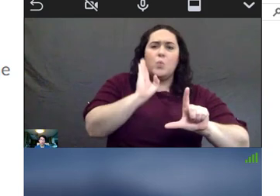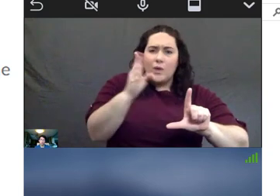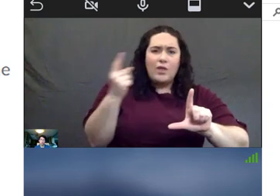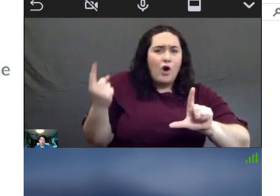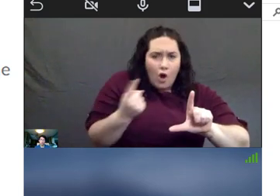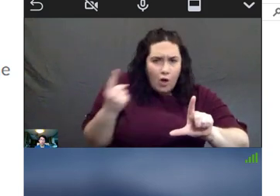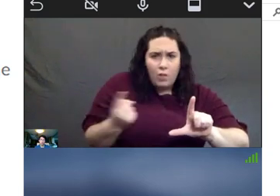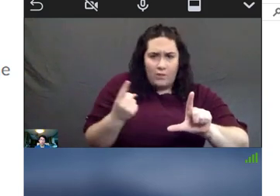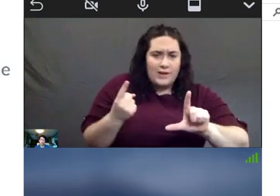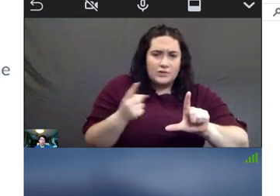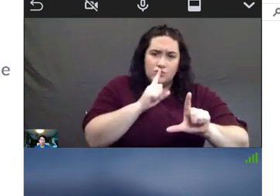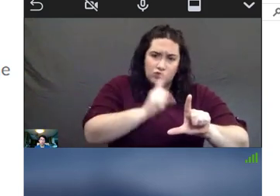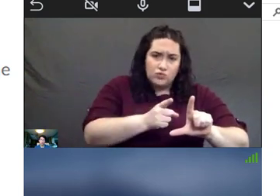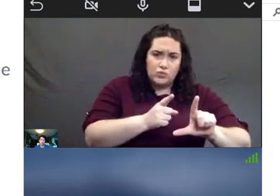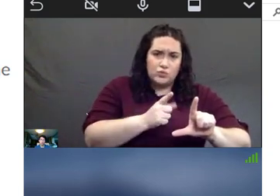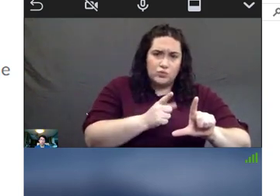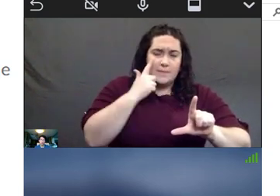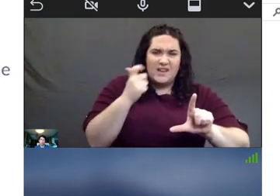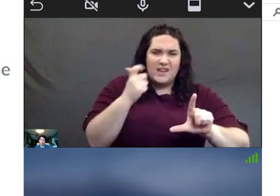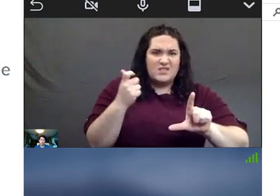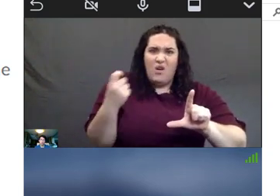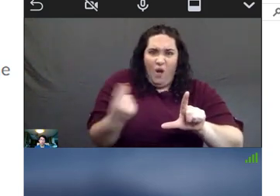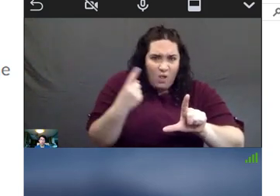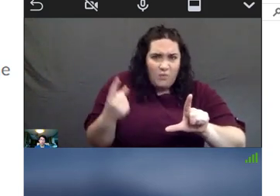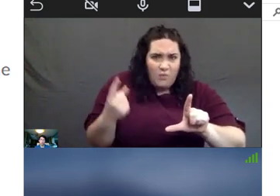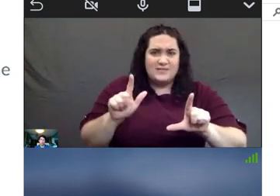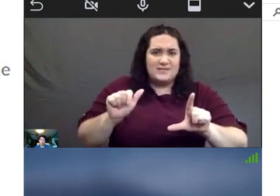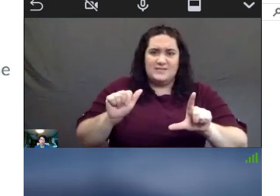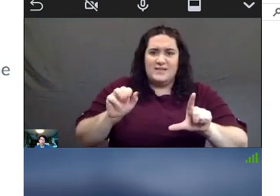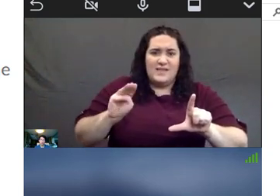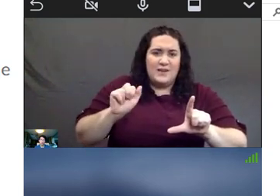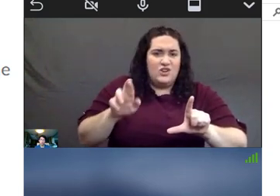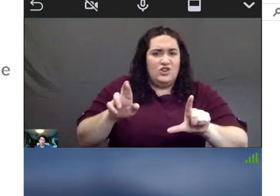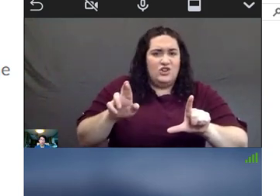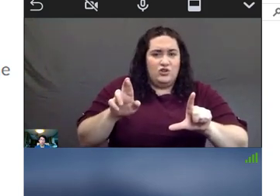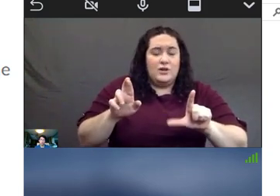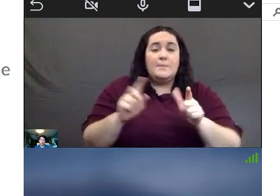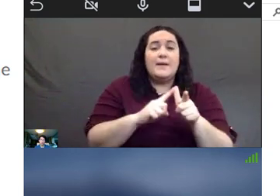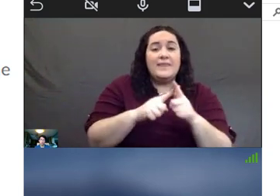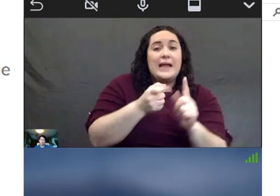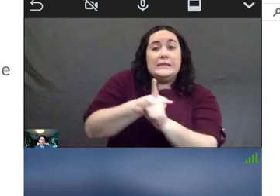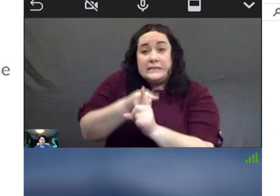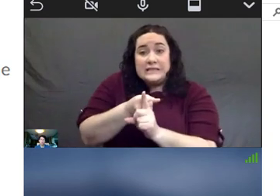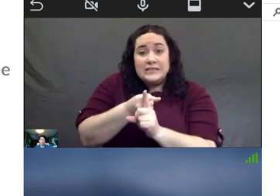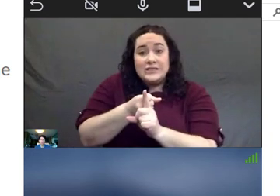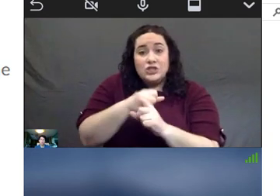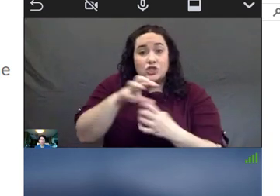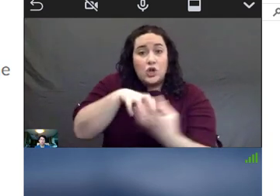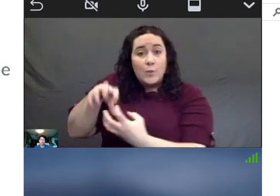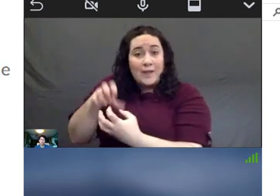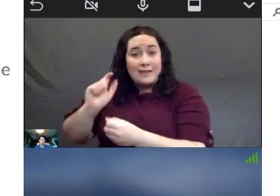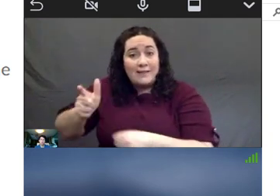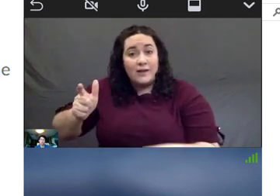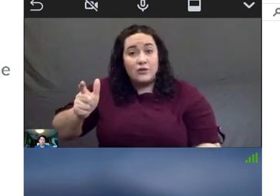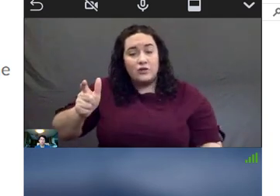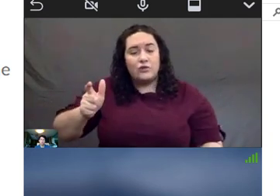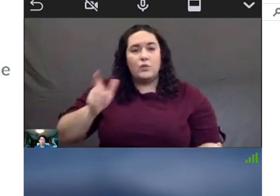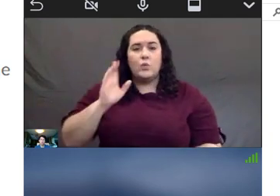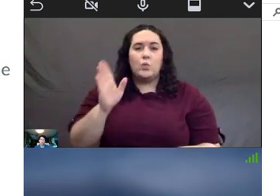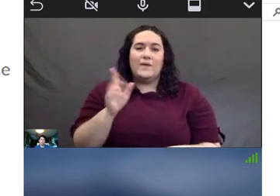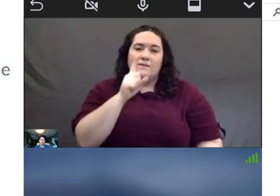coefficient. But because this is a laminar plate, we're only talking about the laminar region here, and this is true.